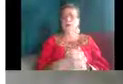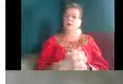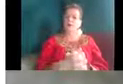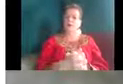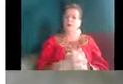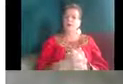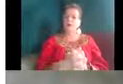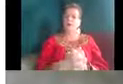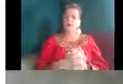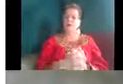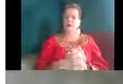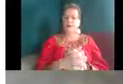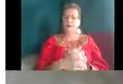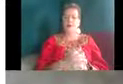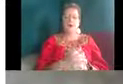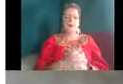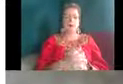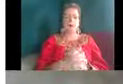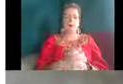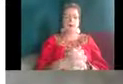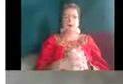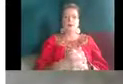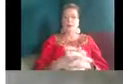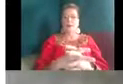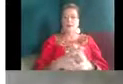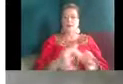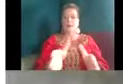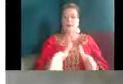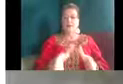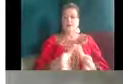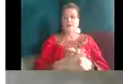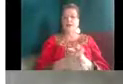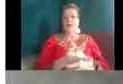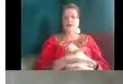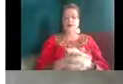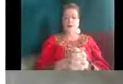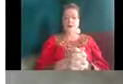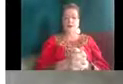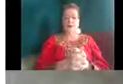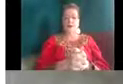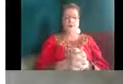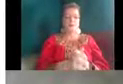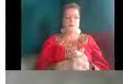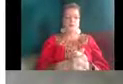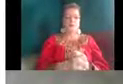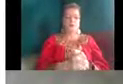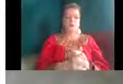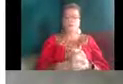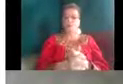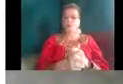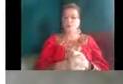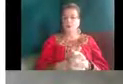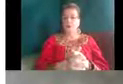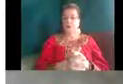a walk and know that their lifeline is um is functioning and that they can call for help so